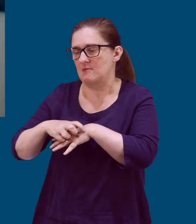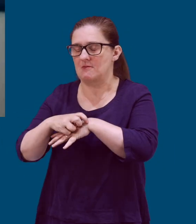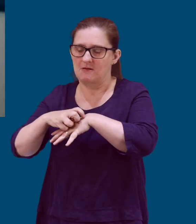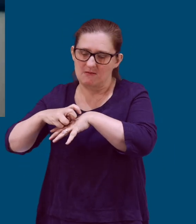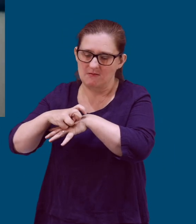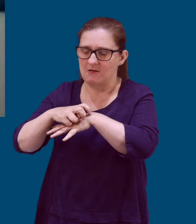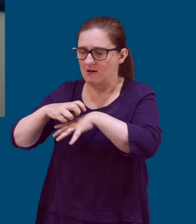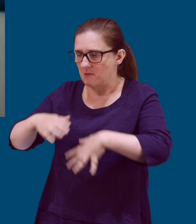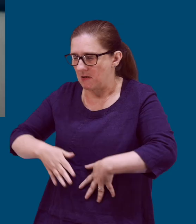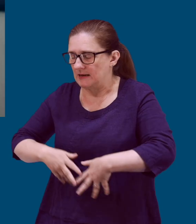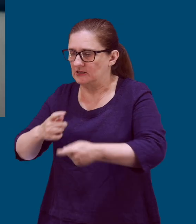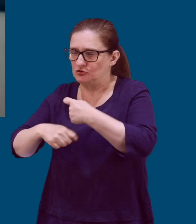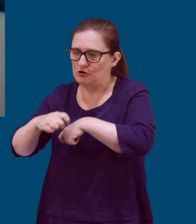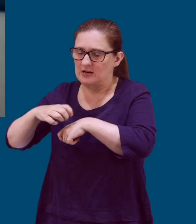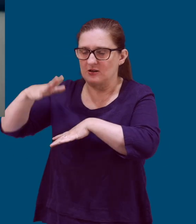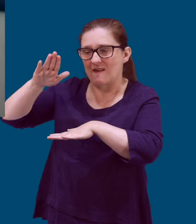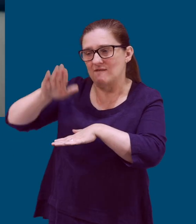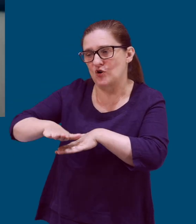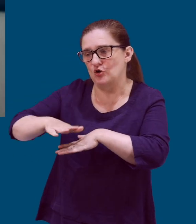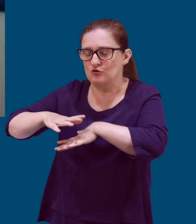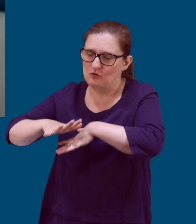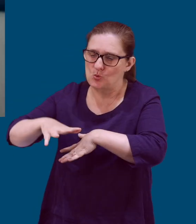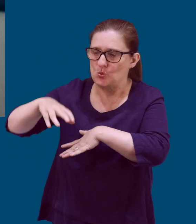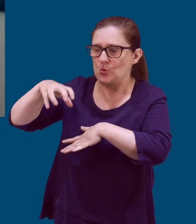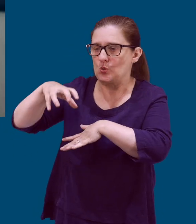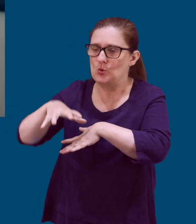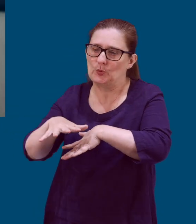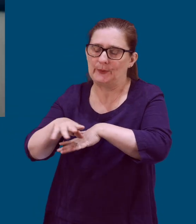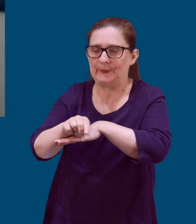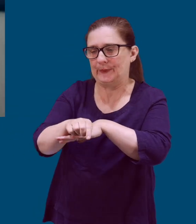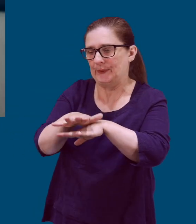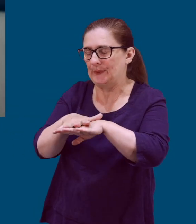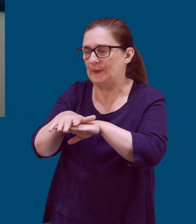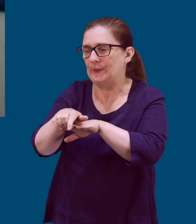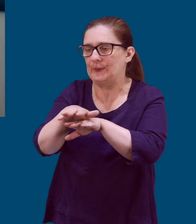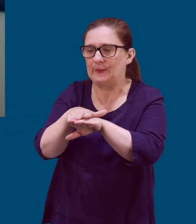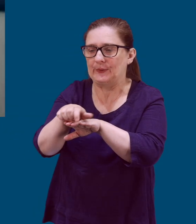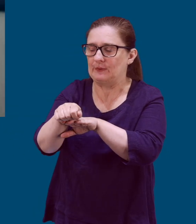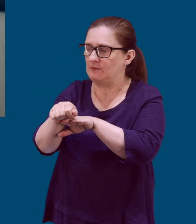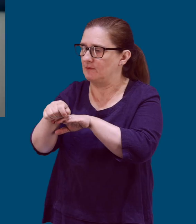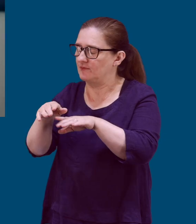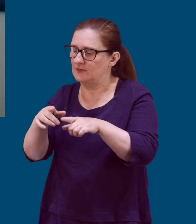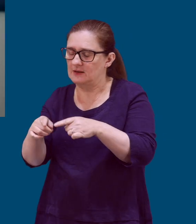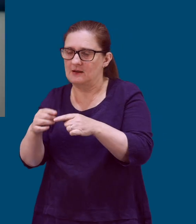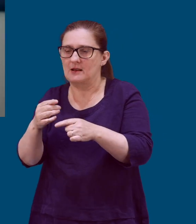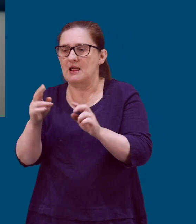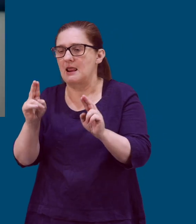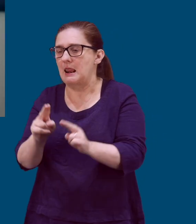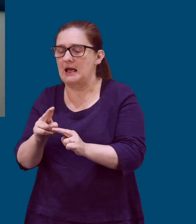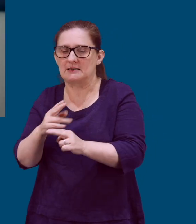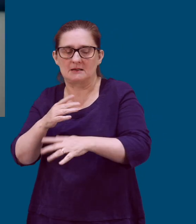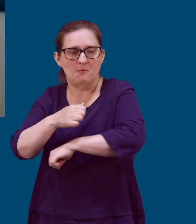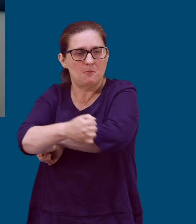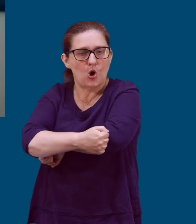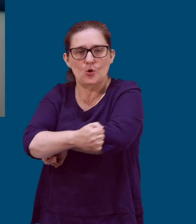foot, foot with knee, knee with collarbone. May less body parts equal lesser pain. May